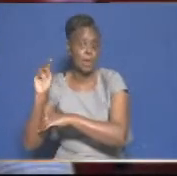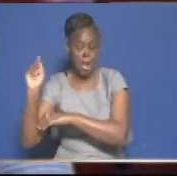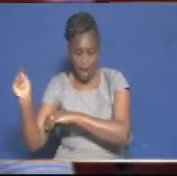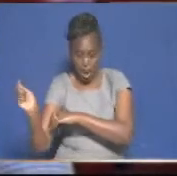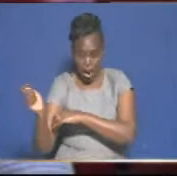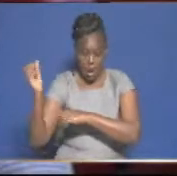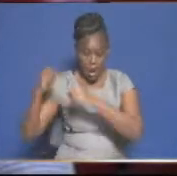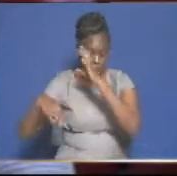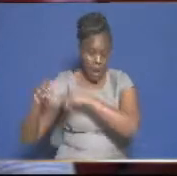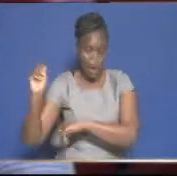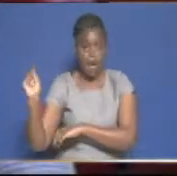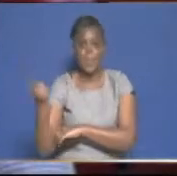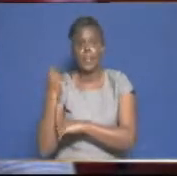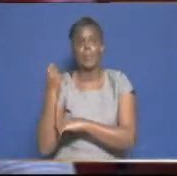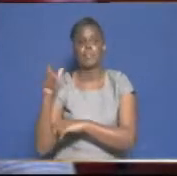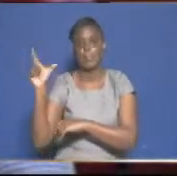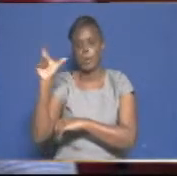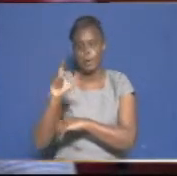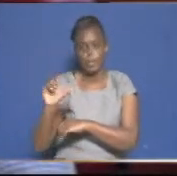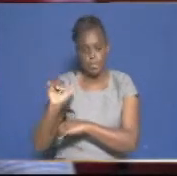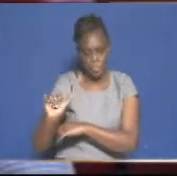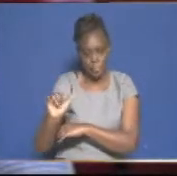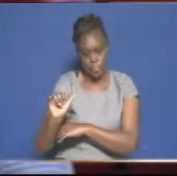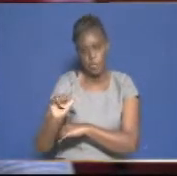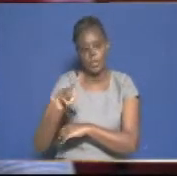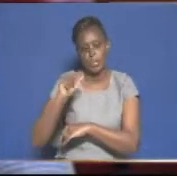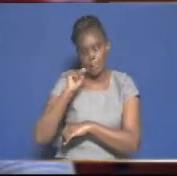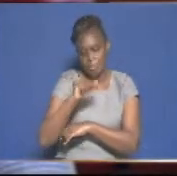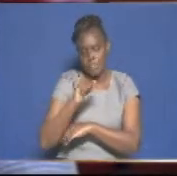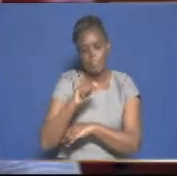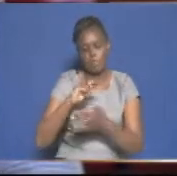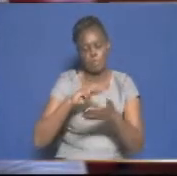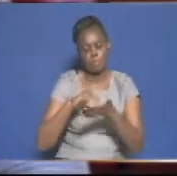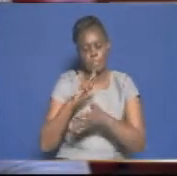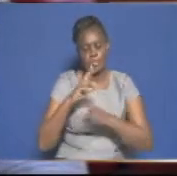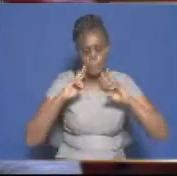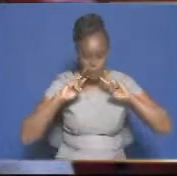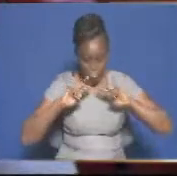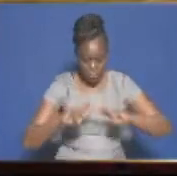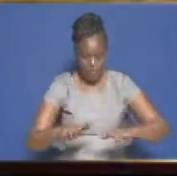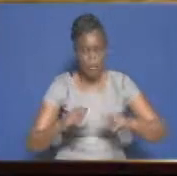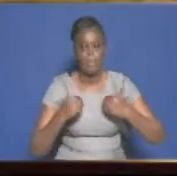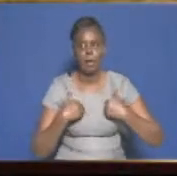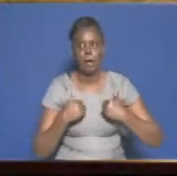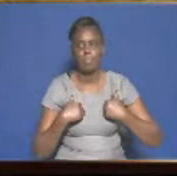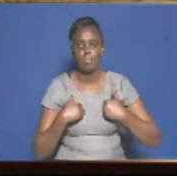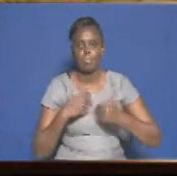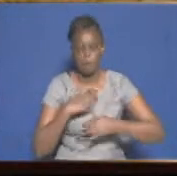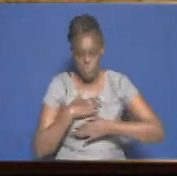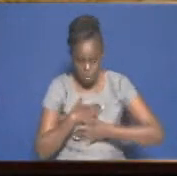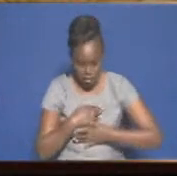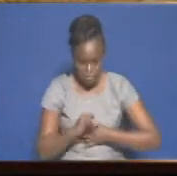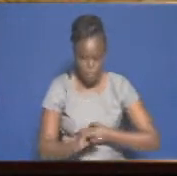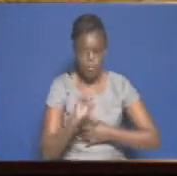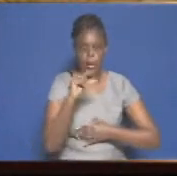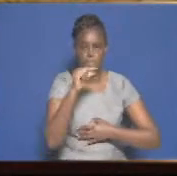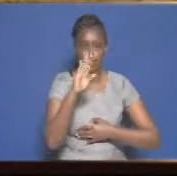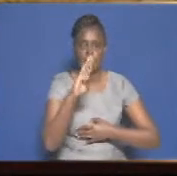was ever held in that region. May God rest his soul in peace. Thank you, Mr. Speaker. Member for Yembe Central.